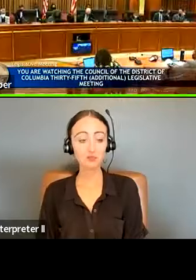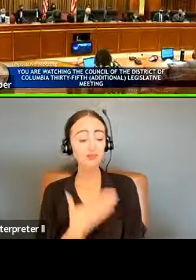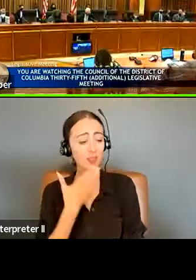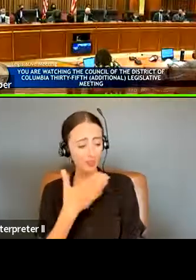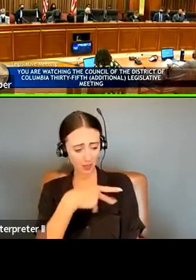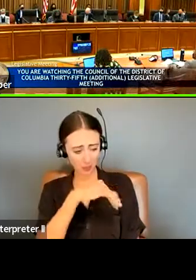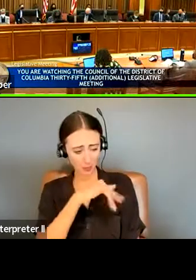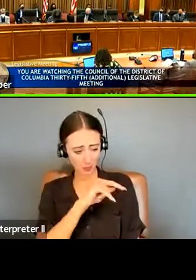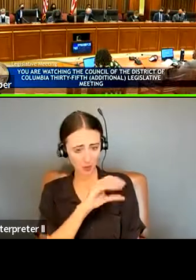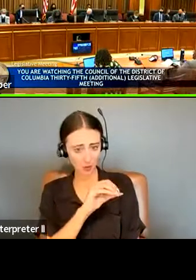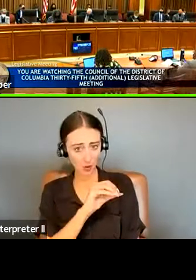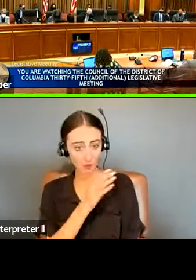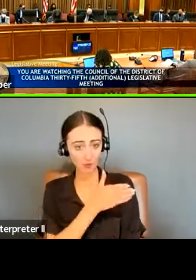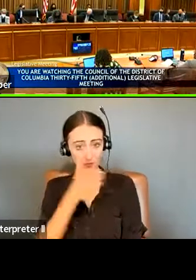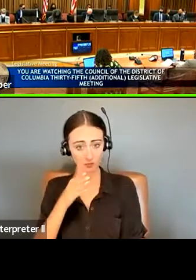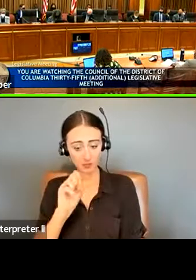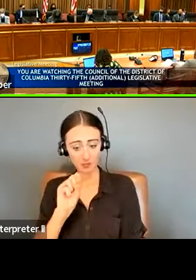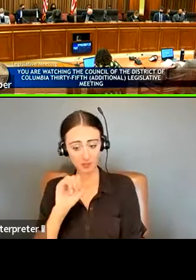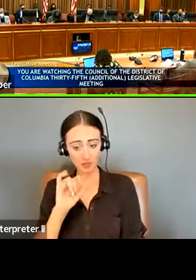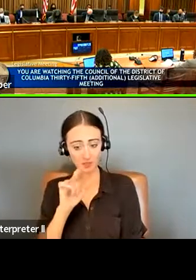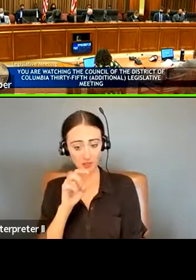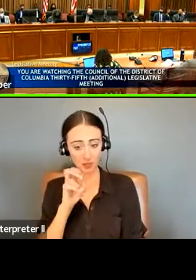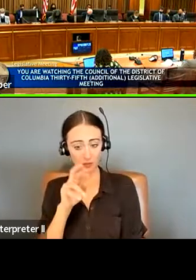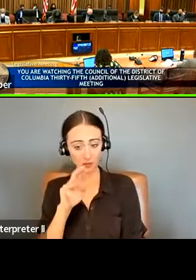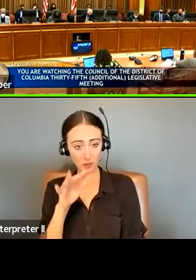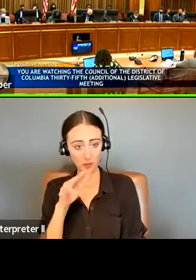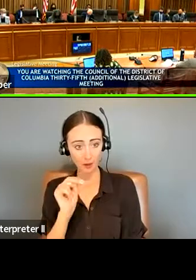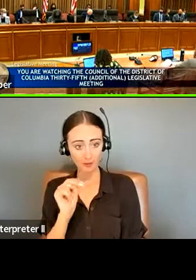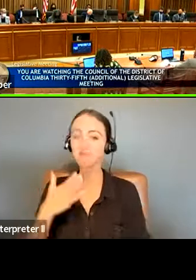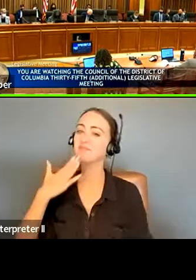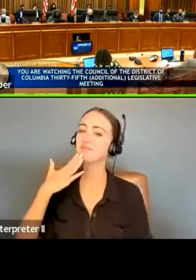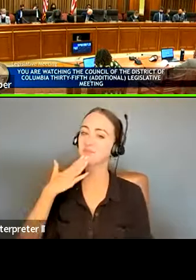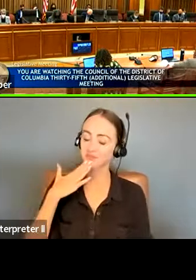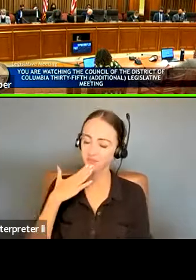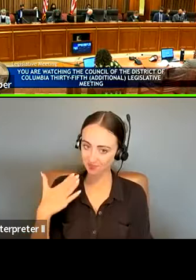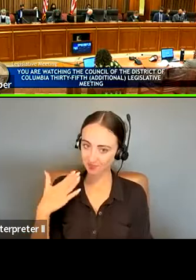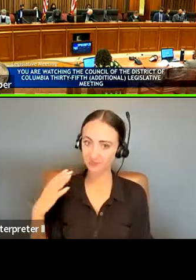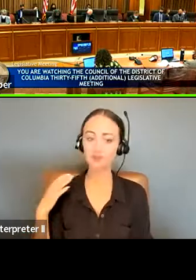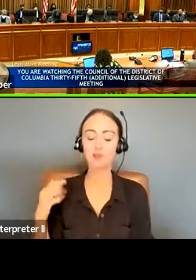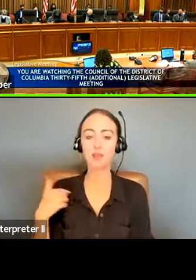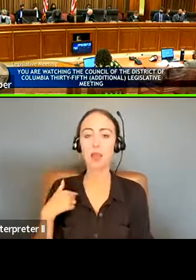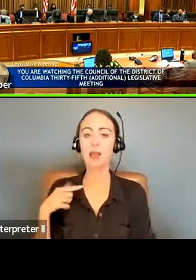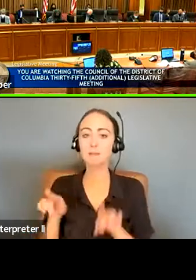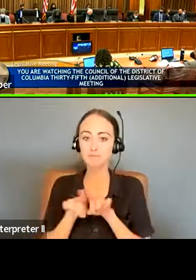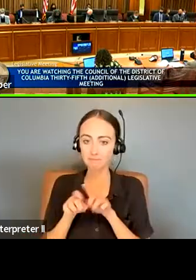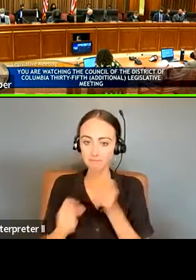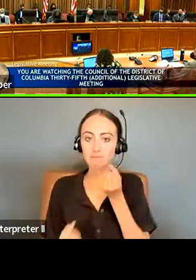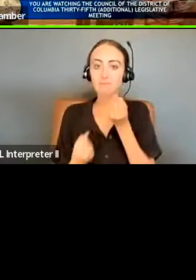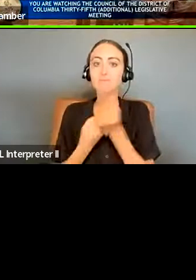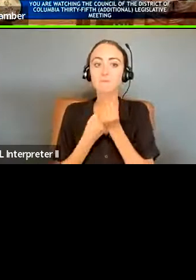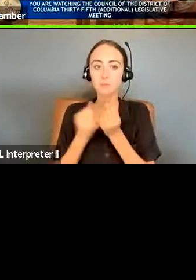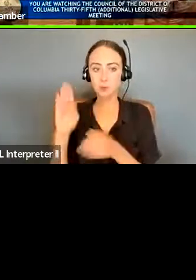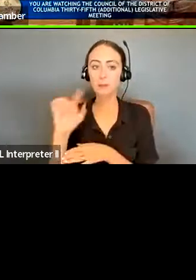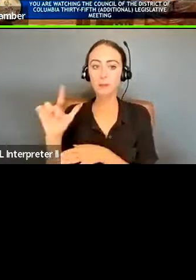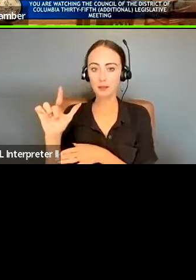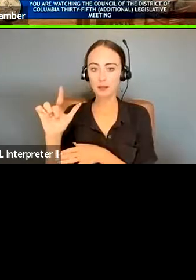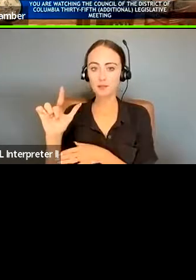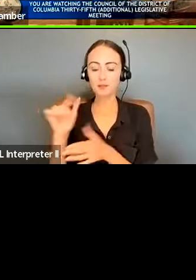Pinto. Councilmember Silverman. Thank you, Mr. Chairman. So I too will be supporting this bill today.